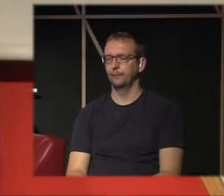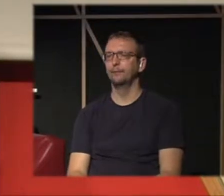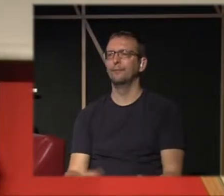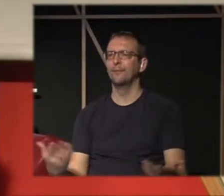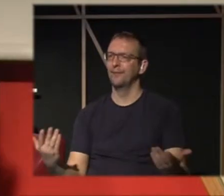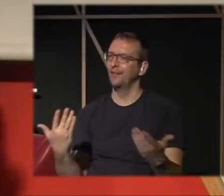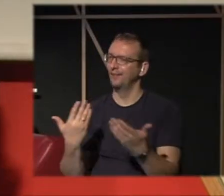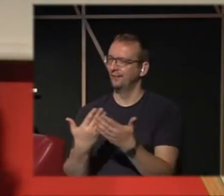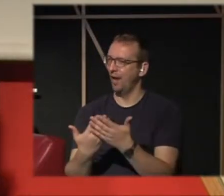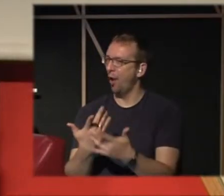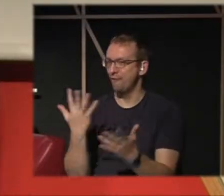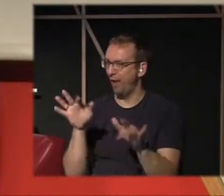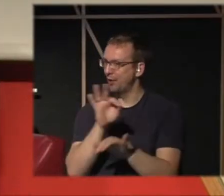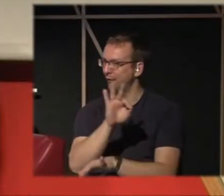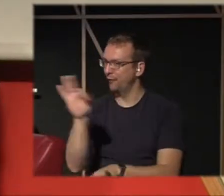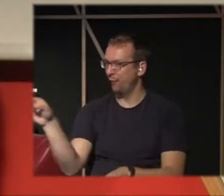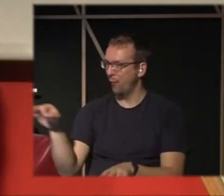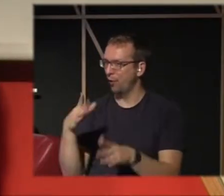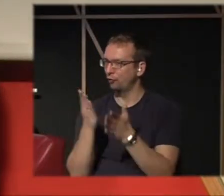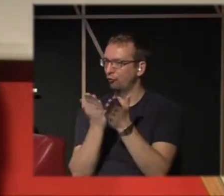next mega event